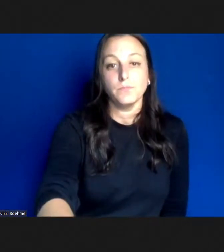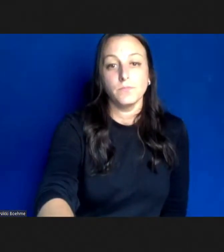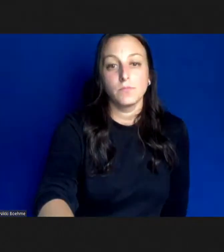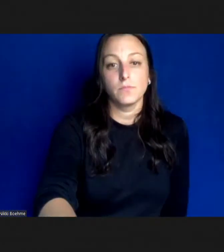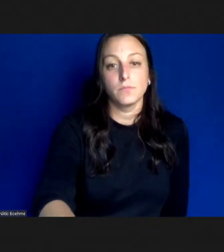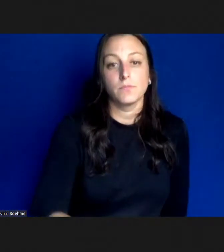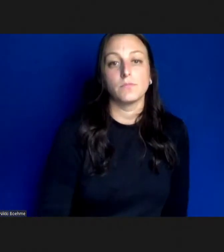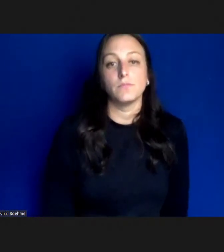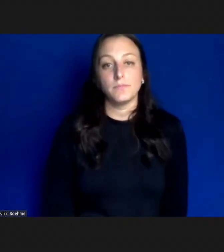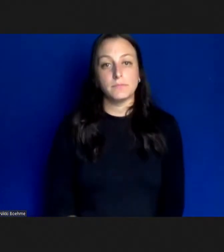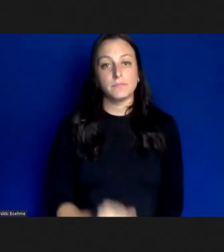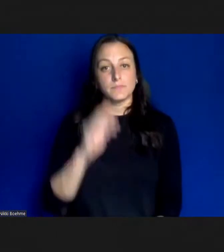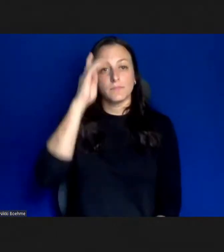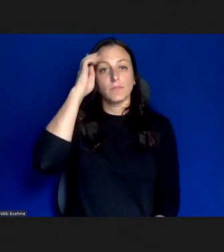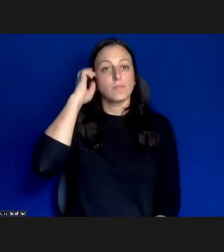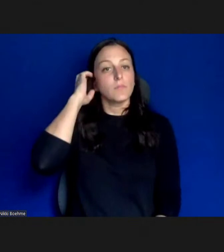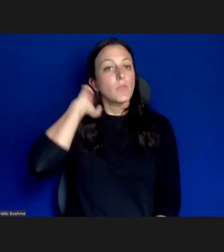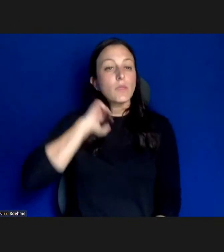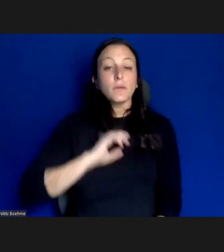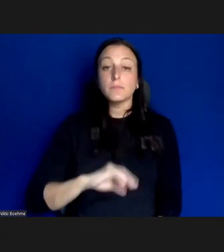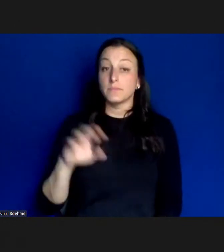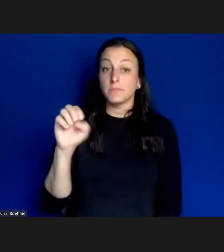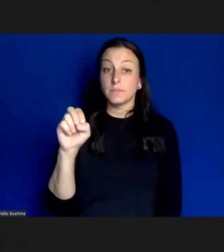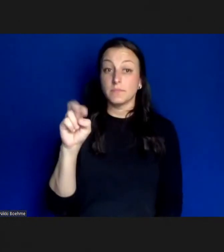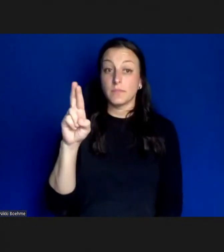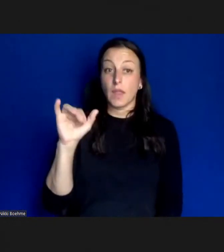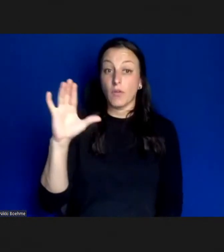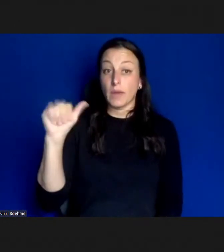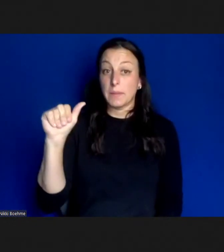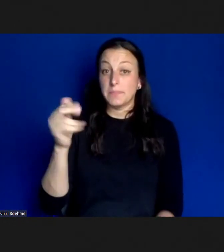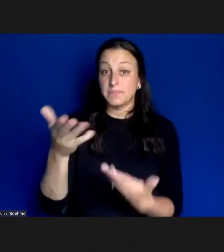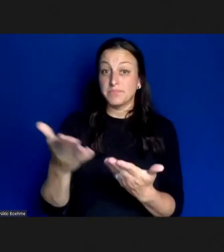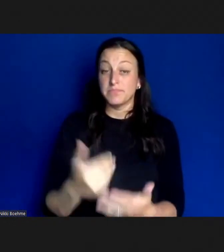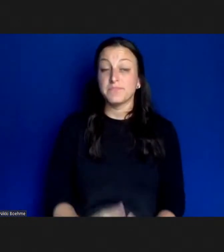All right, how about Erica?